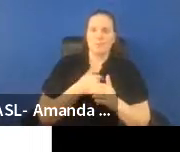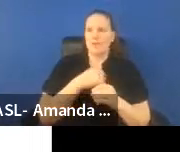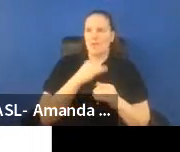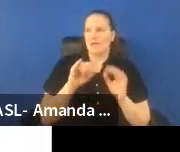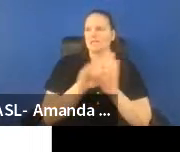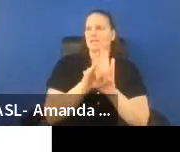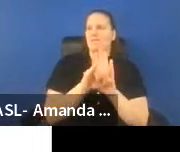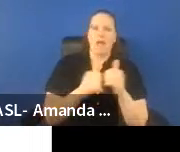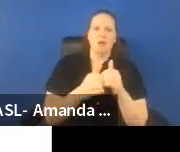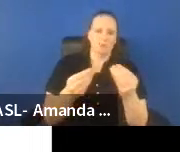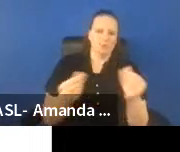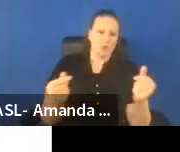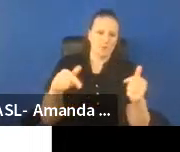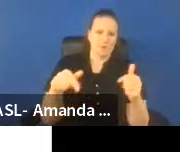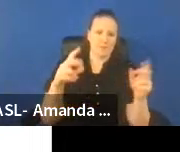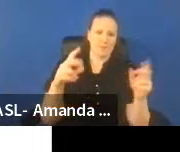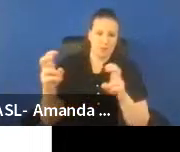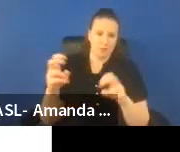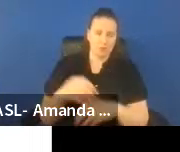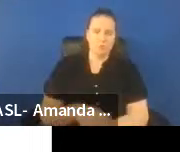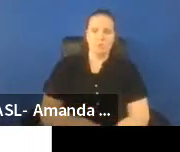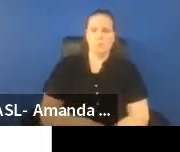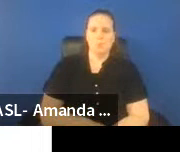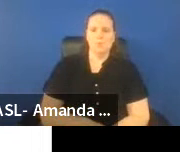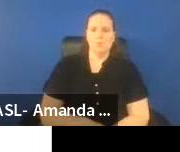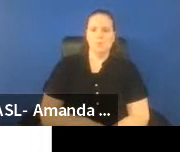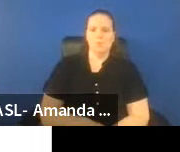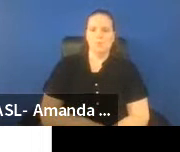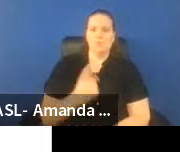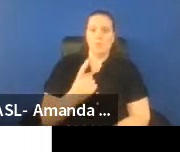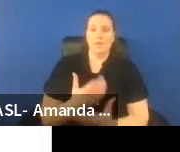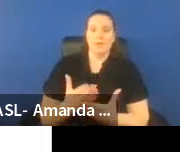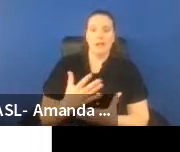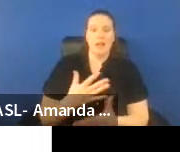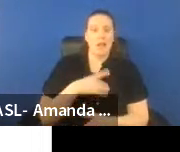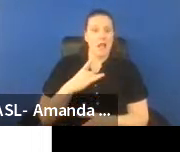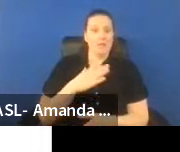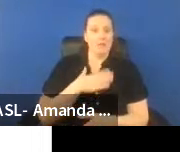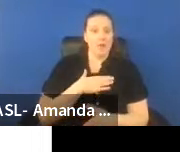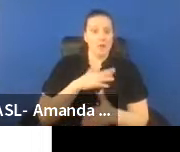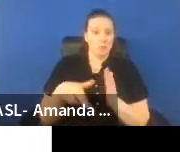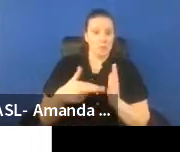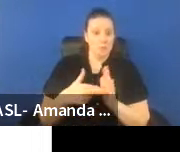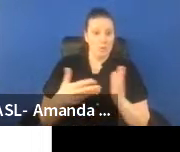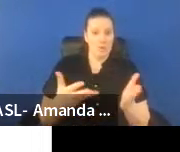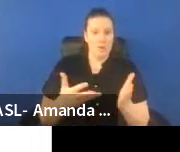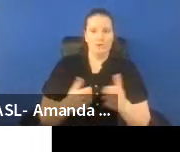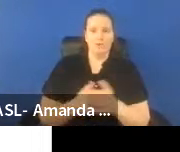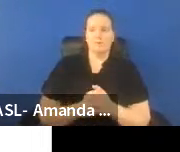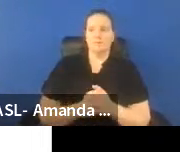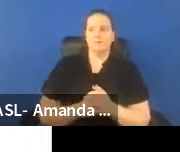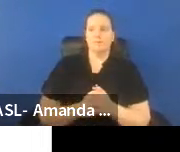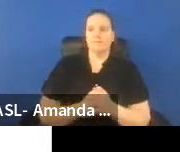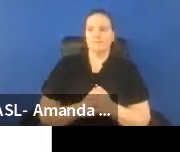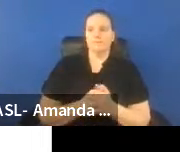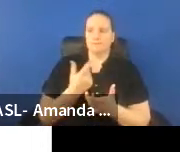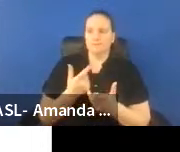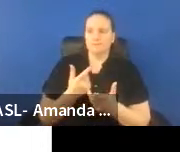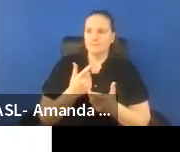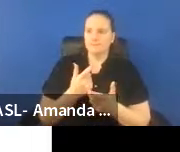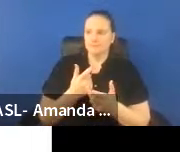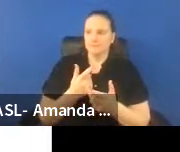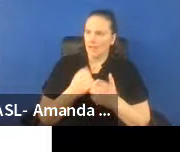to resolve the issues. So one thing I really like about my role is that it's not just about